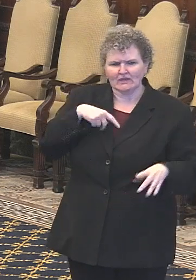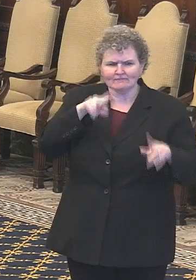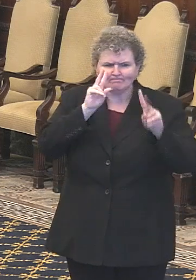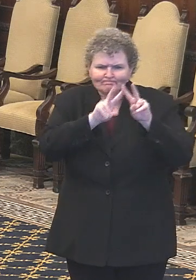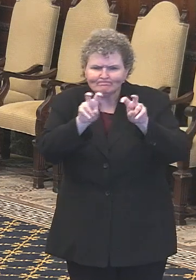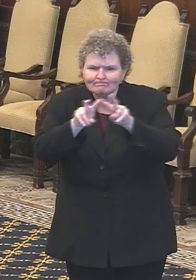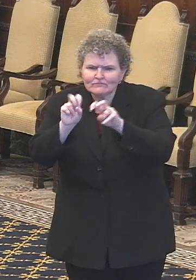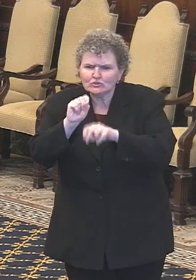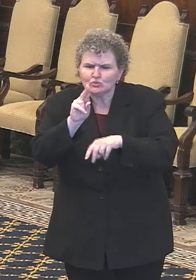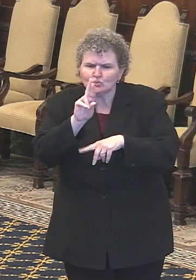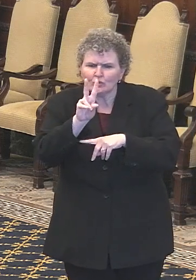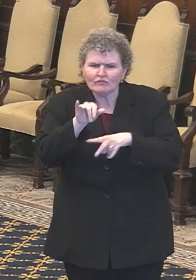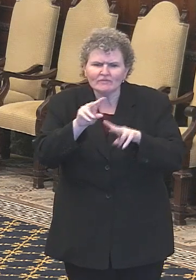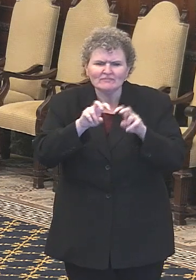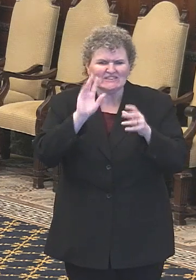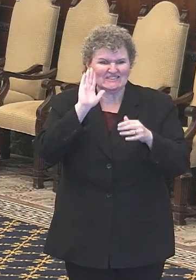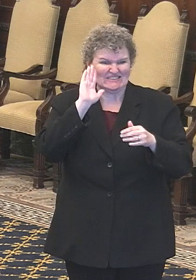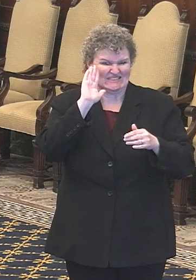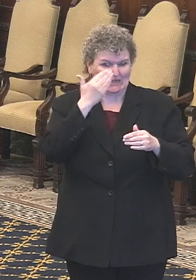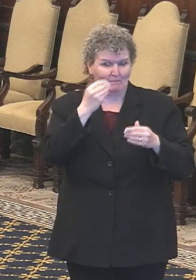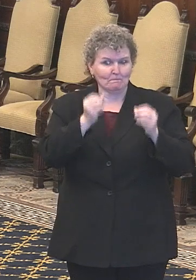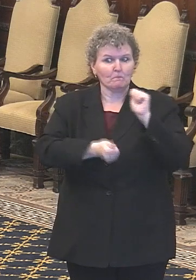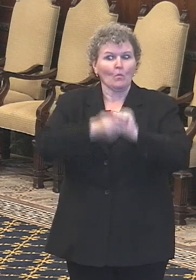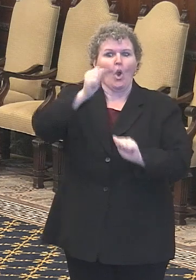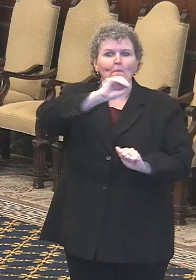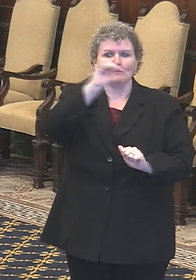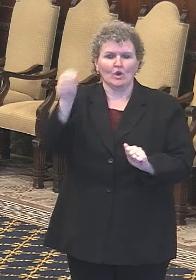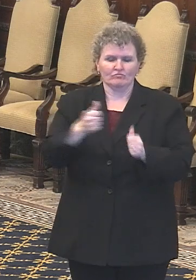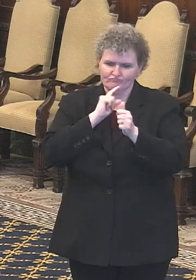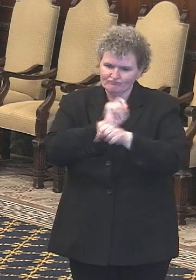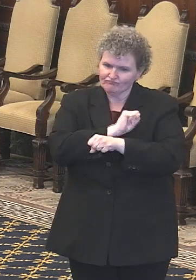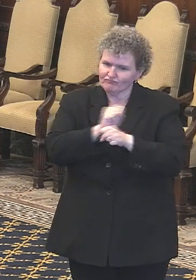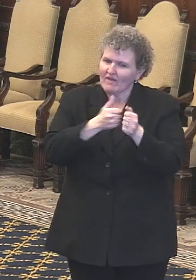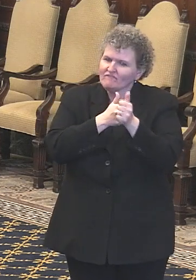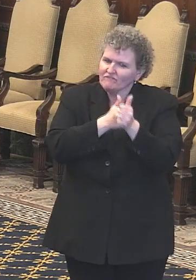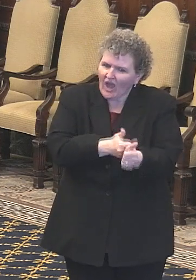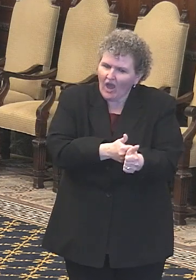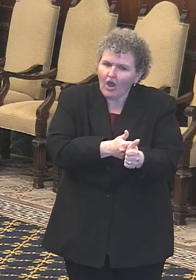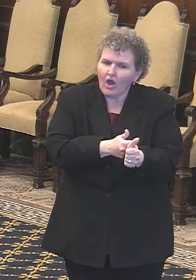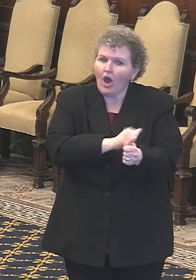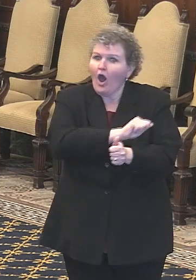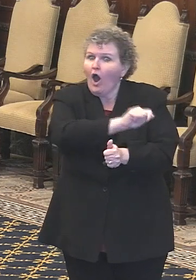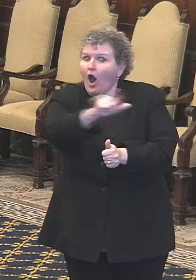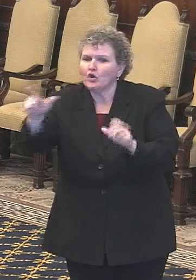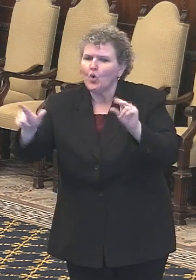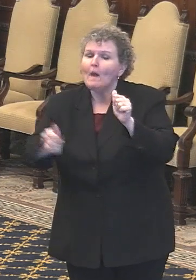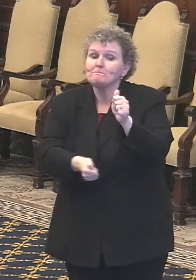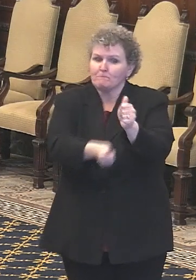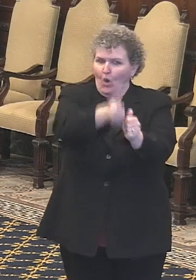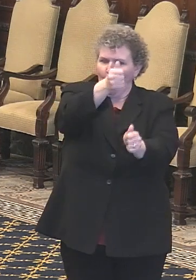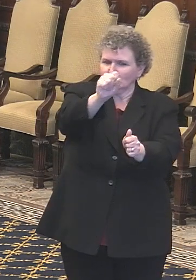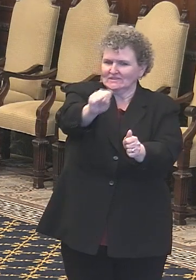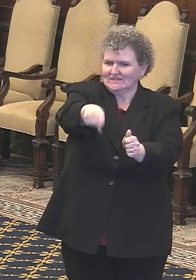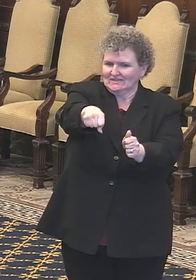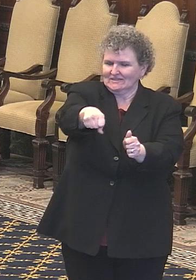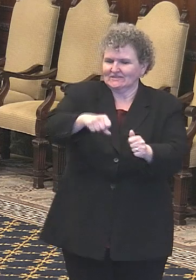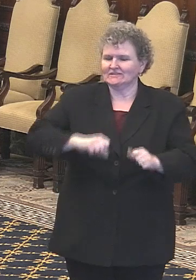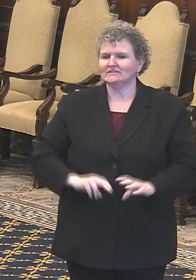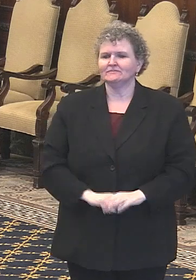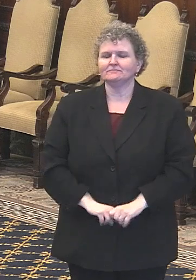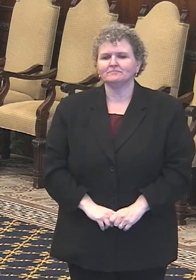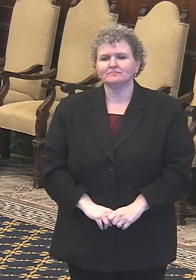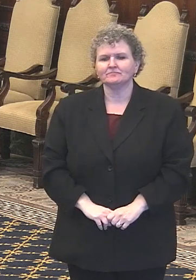And do you think that maybe by wearing masks, people may have the mindset that this will help loosen restrictions, like when they go out, not